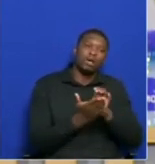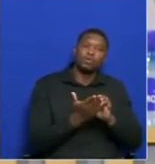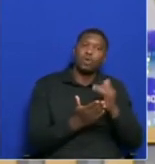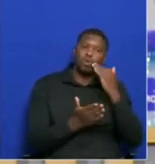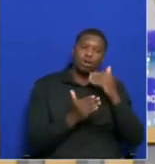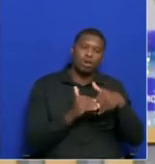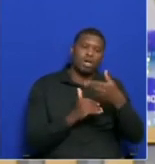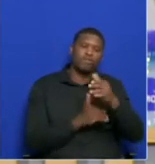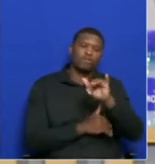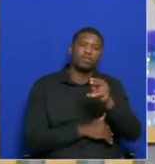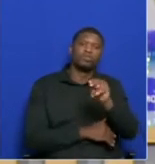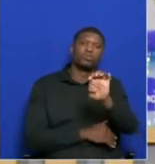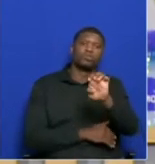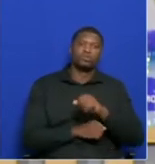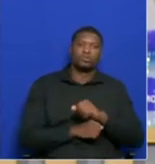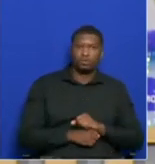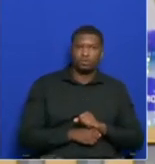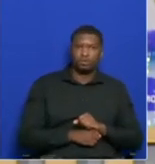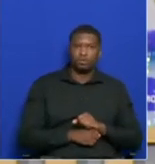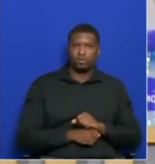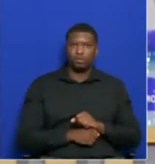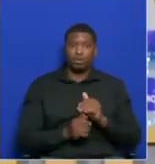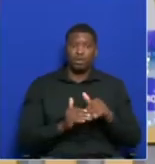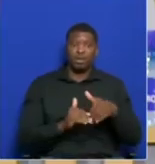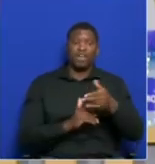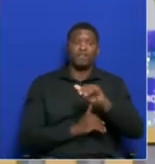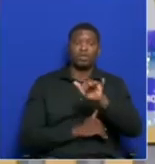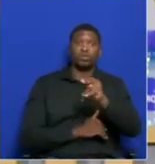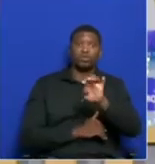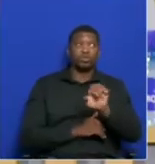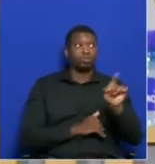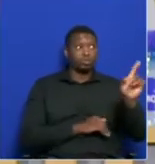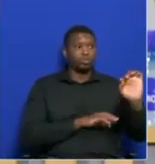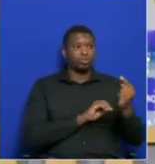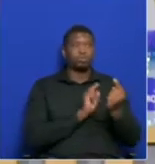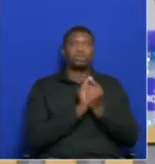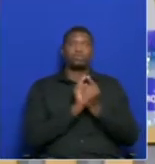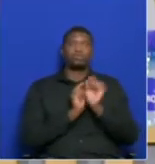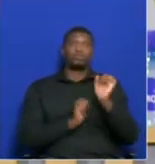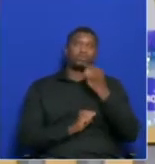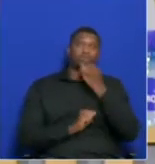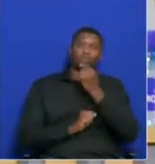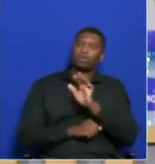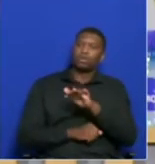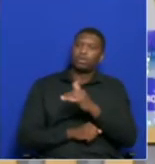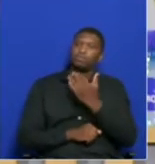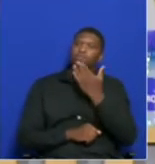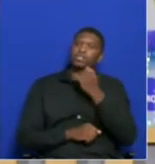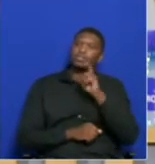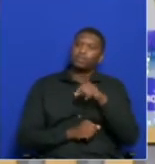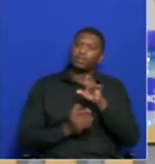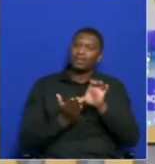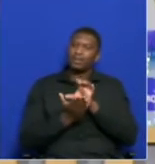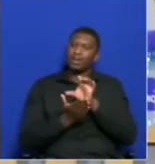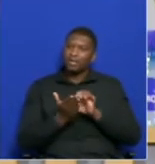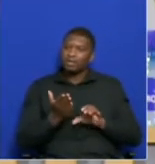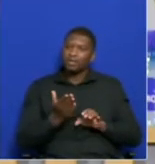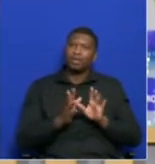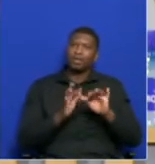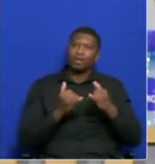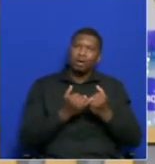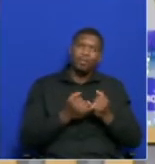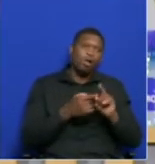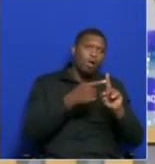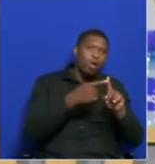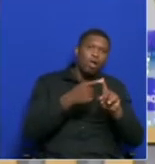June he came back to me to say cancel Mogalagadi, try to give it, because it was